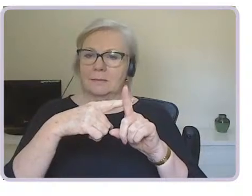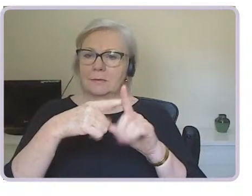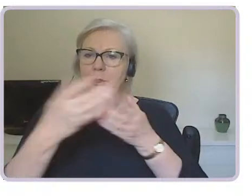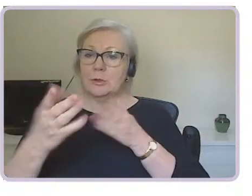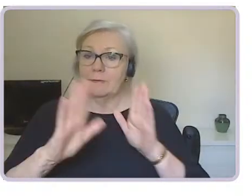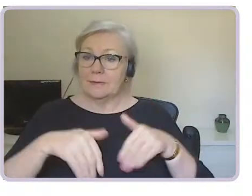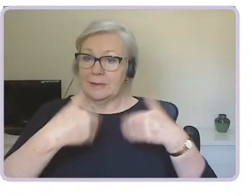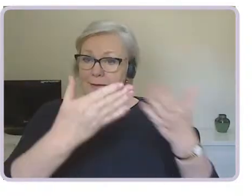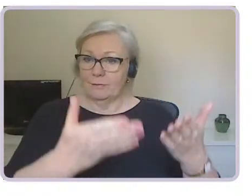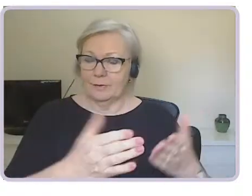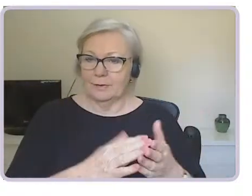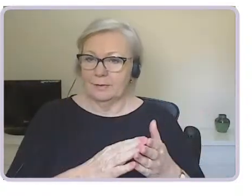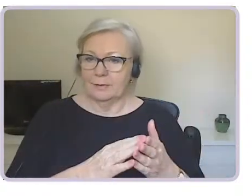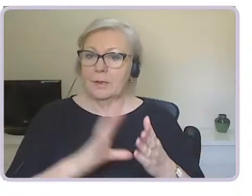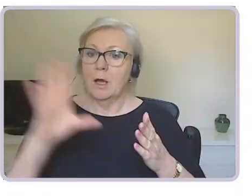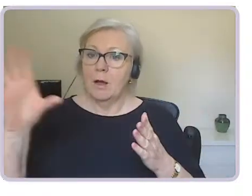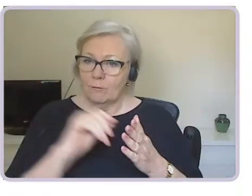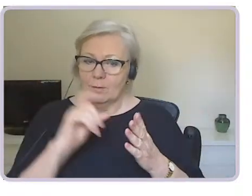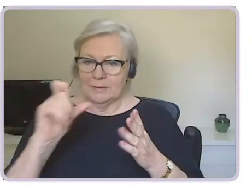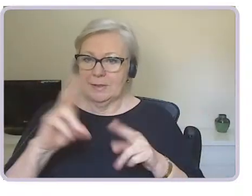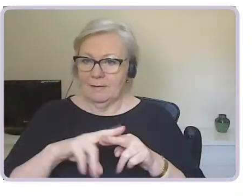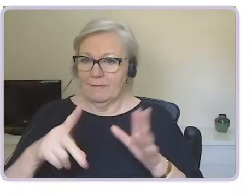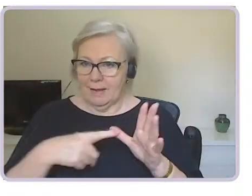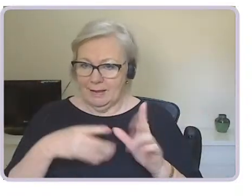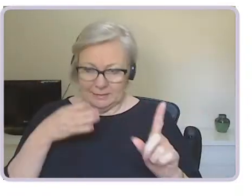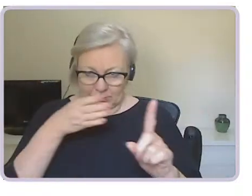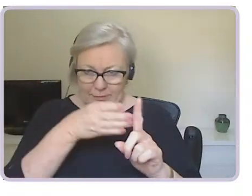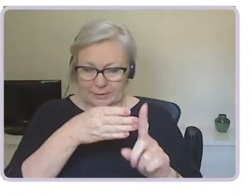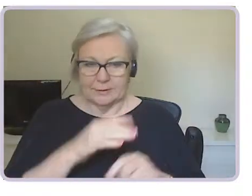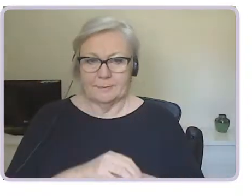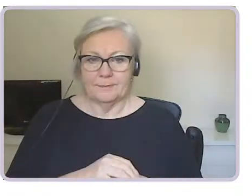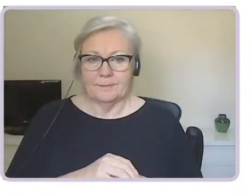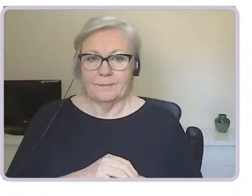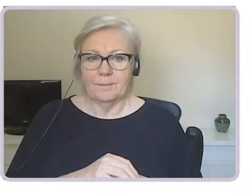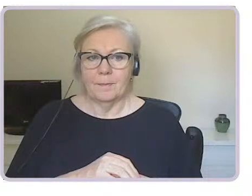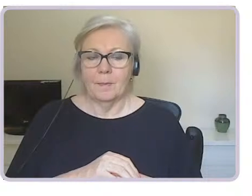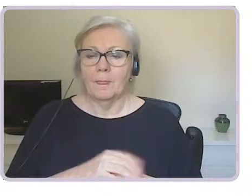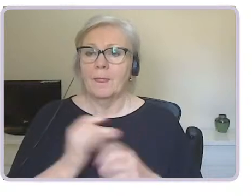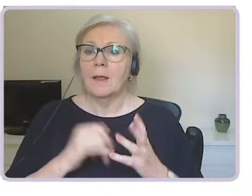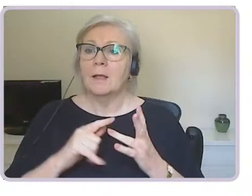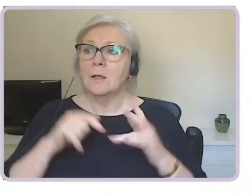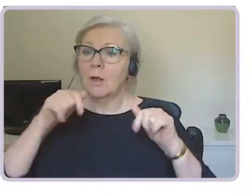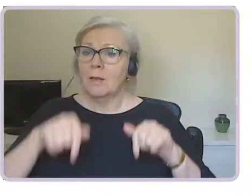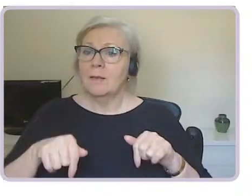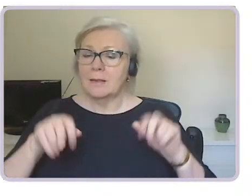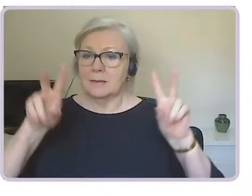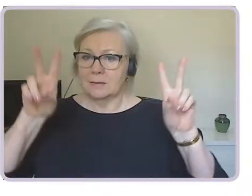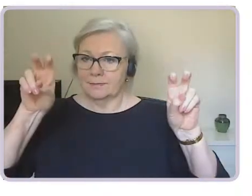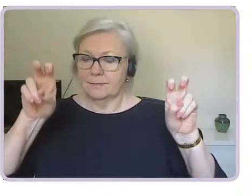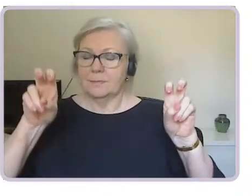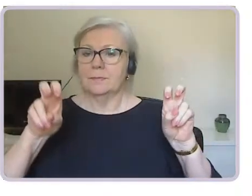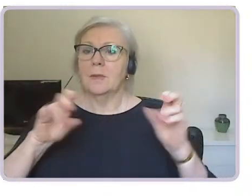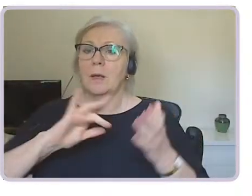from CFA, or what this title of this presentation is, Person-Centred Risk